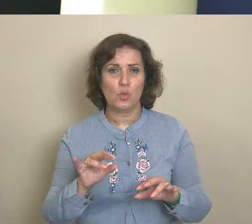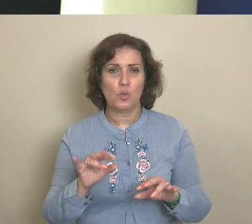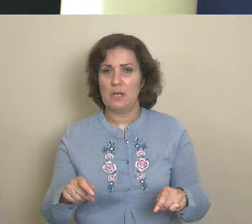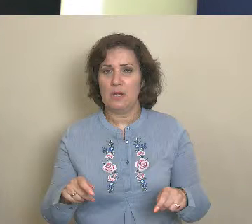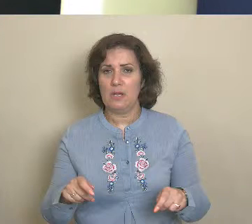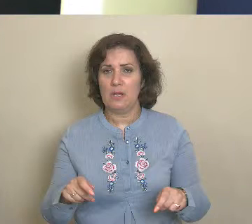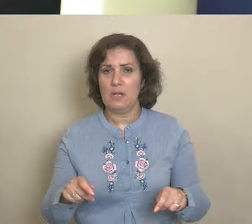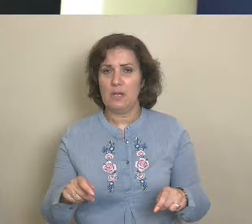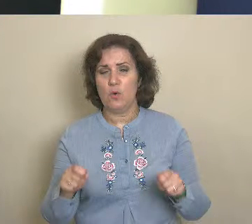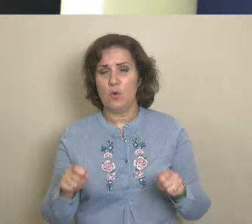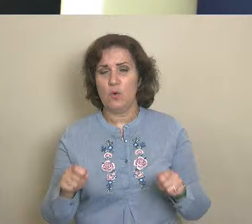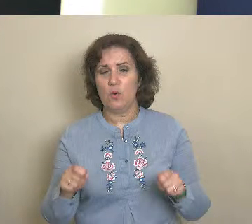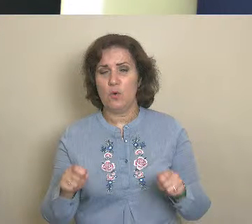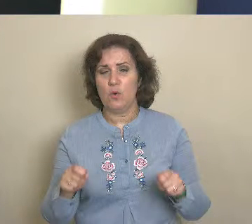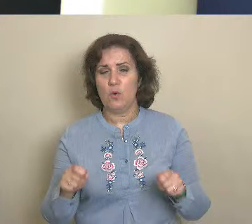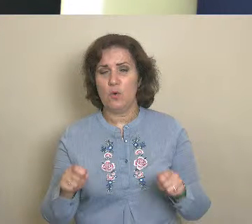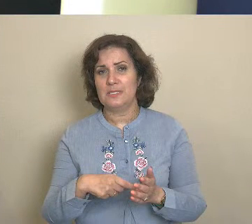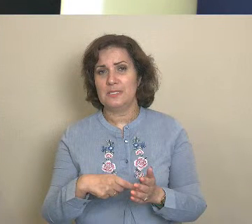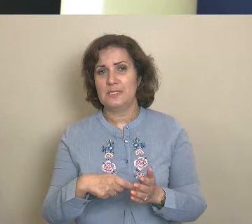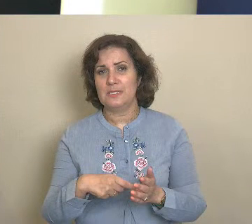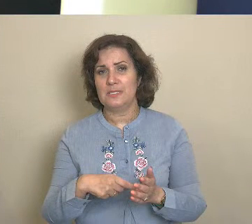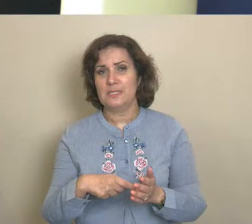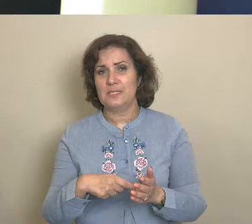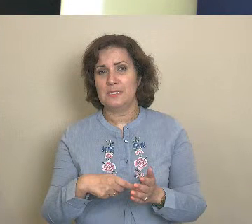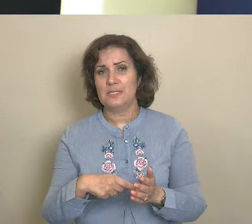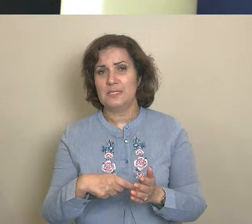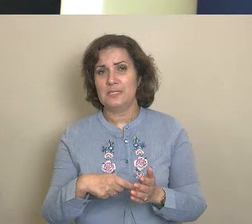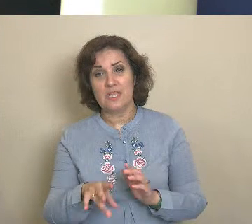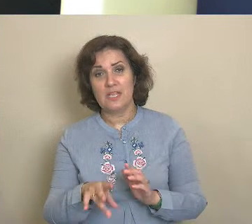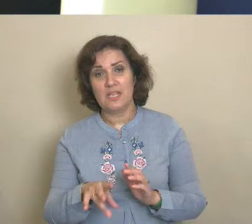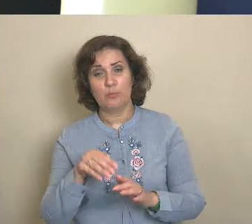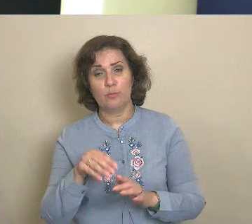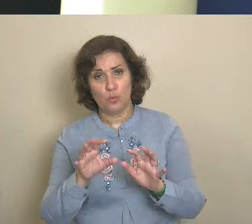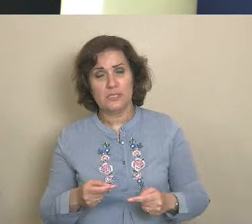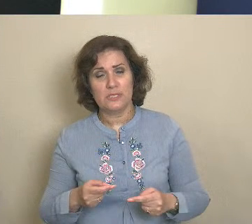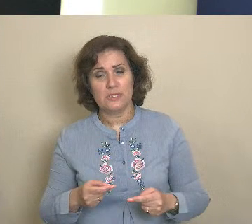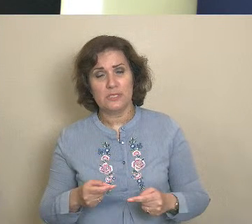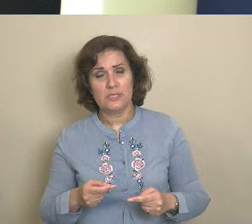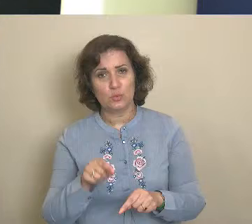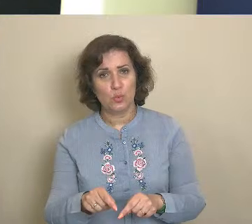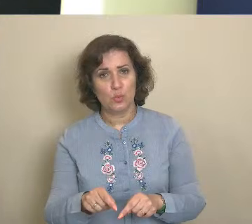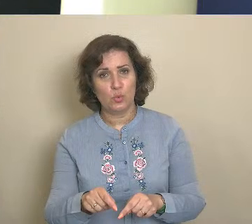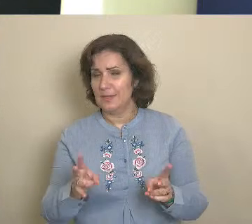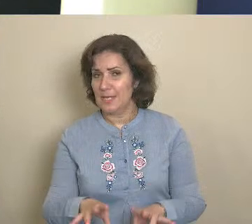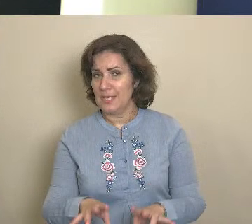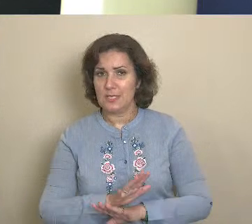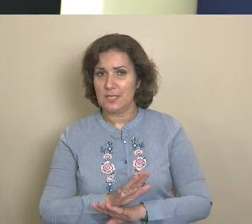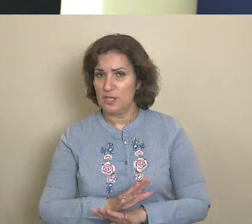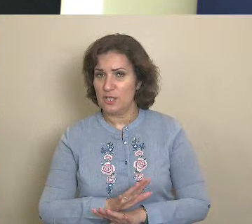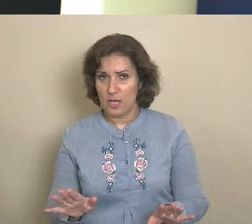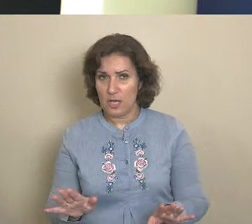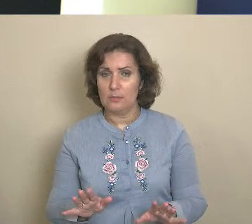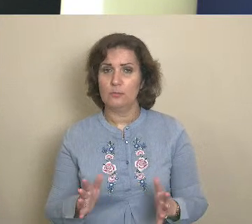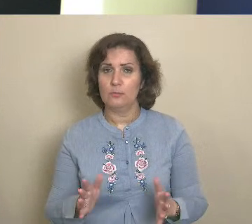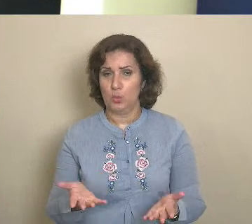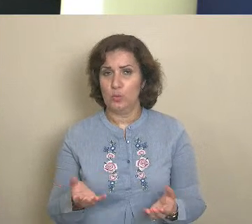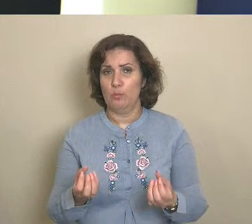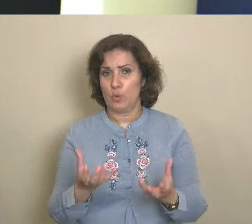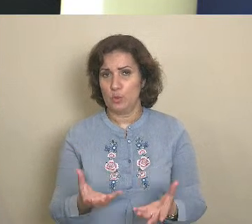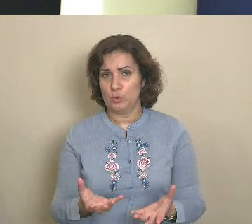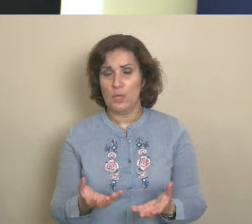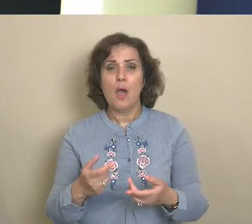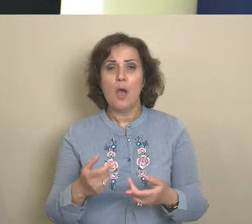no rayon council, then rayon territorial commissions shouldn't be established there. But the